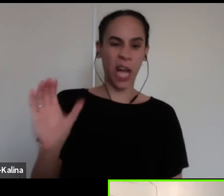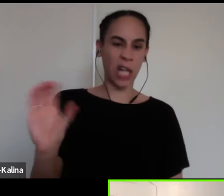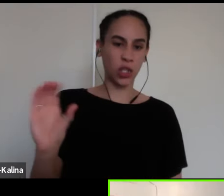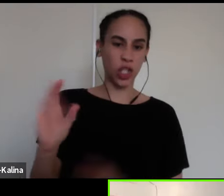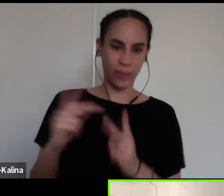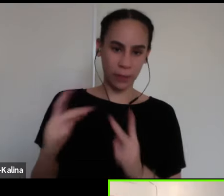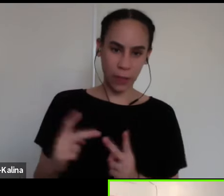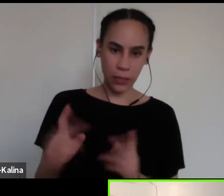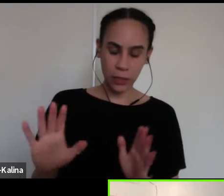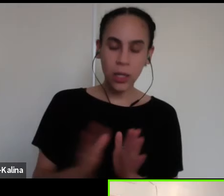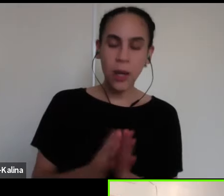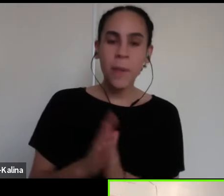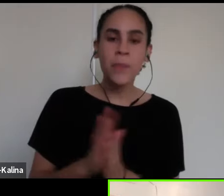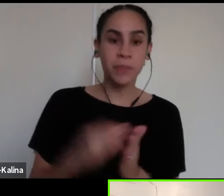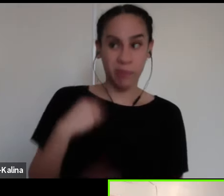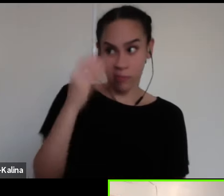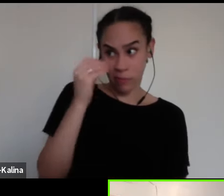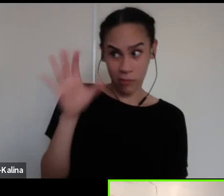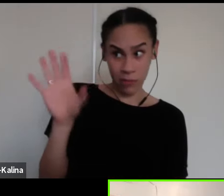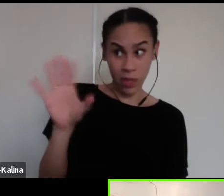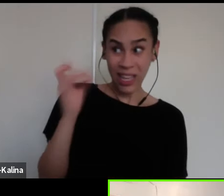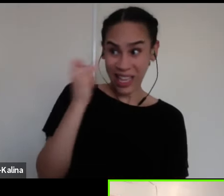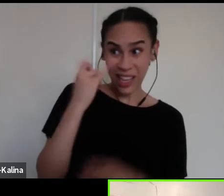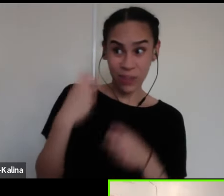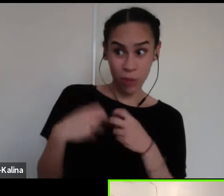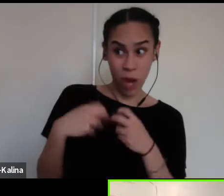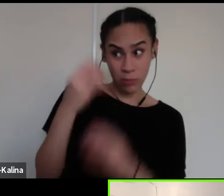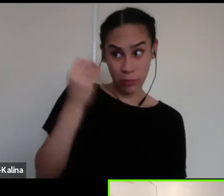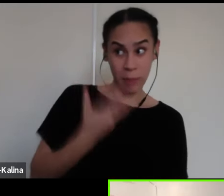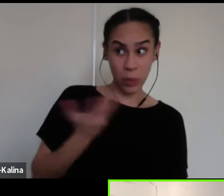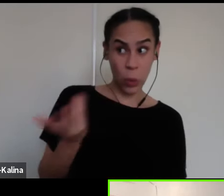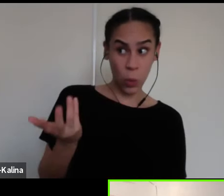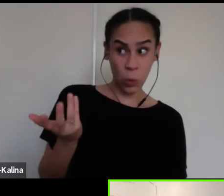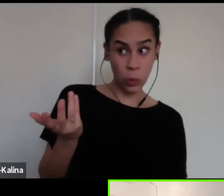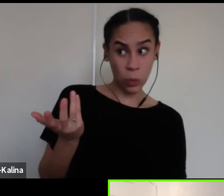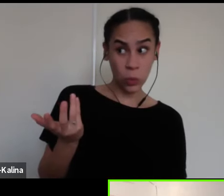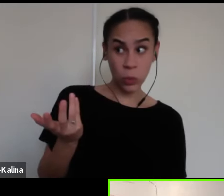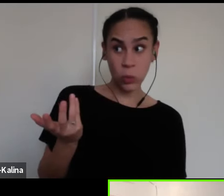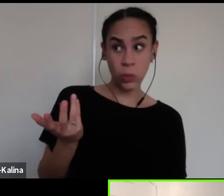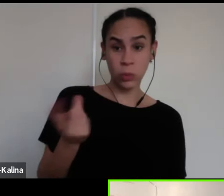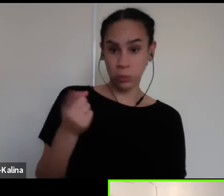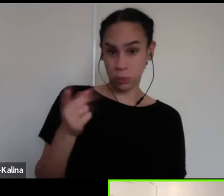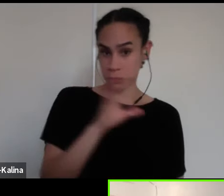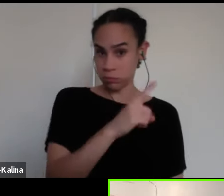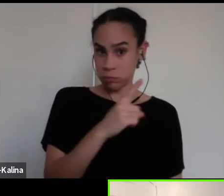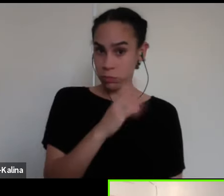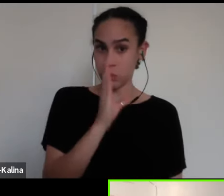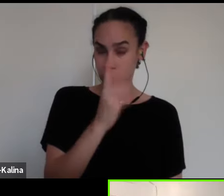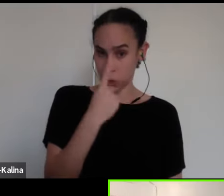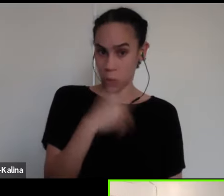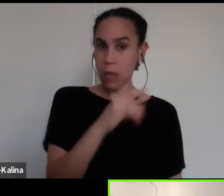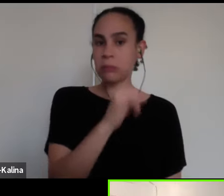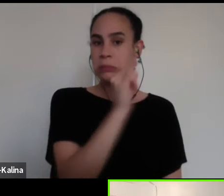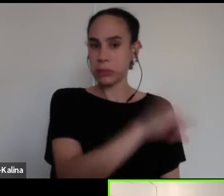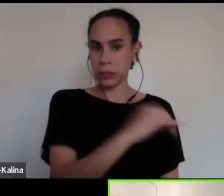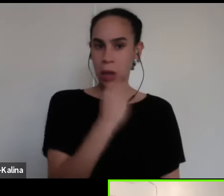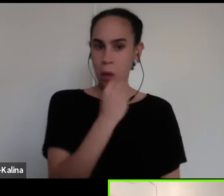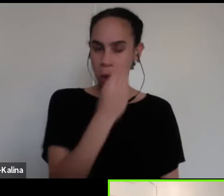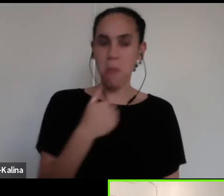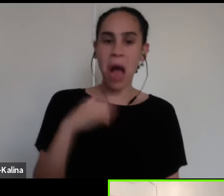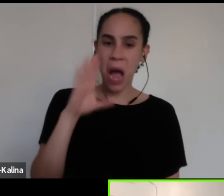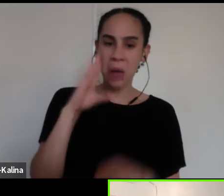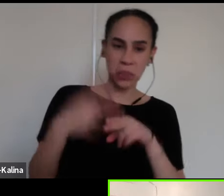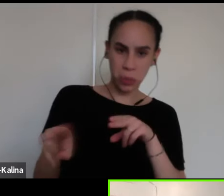told my co-founder, I was like, if it's going to be a problem, just tell me, and she'll stay home, and I won't stay long. Like, I'll come sign,